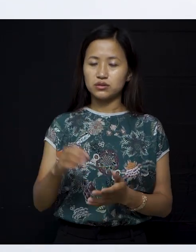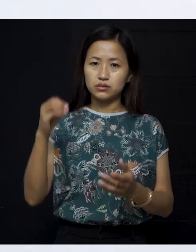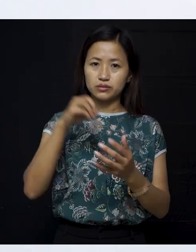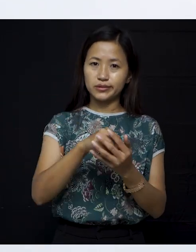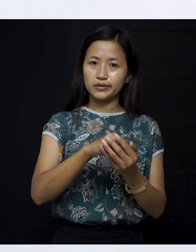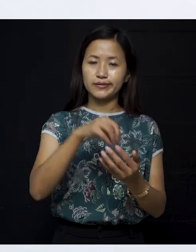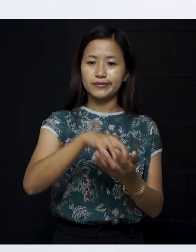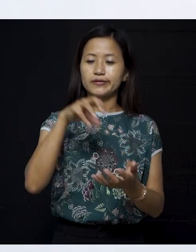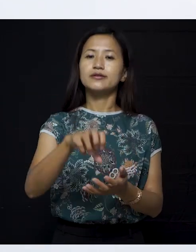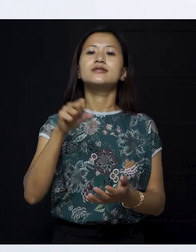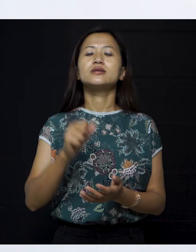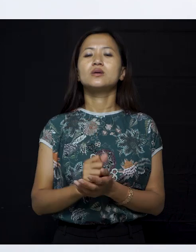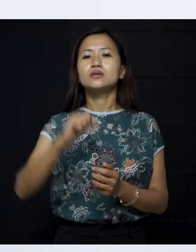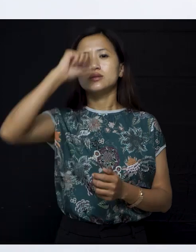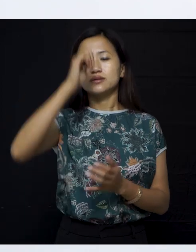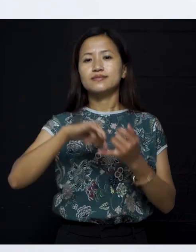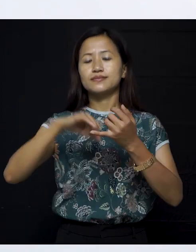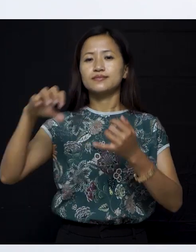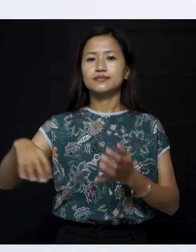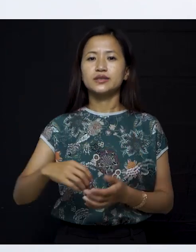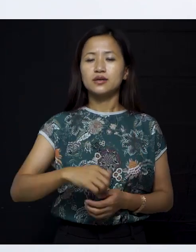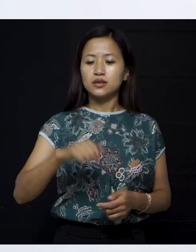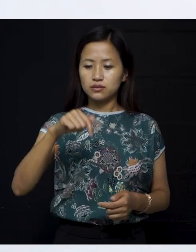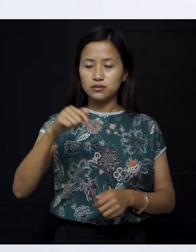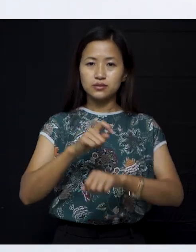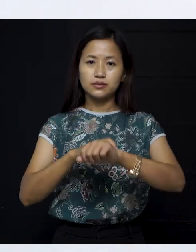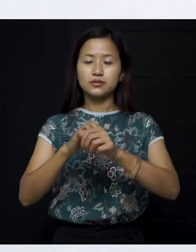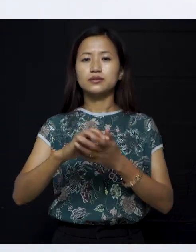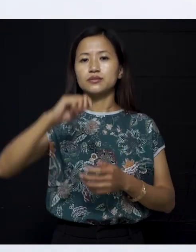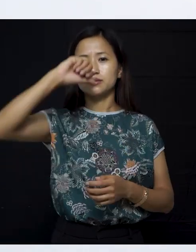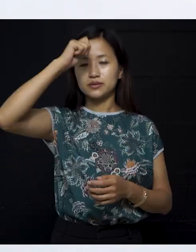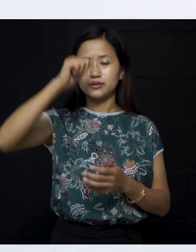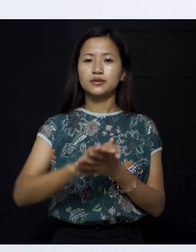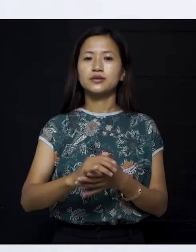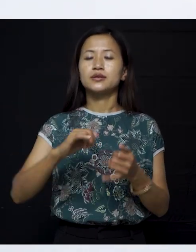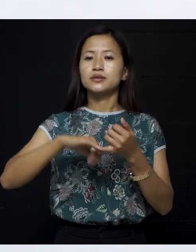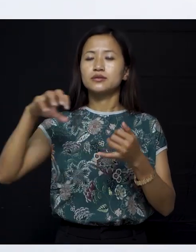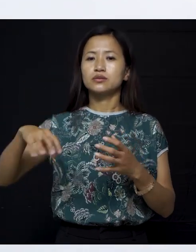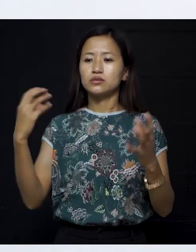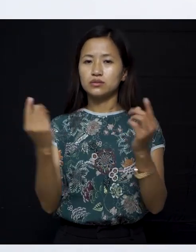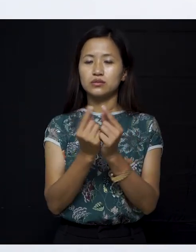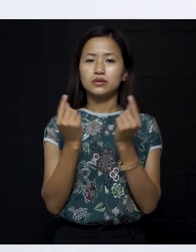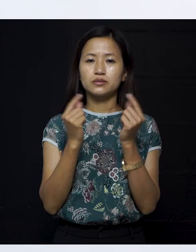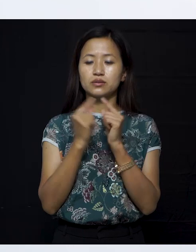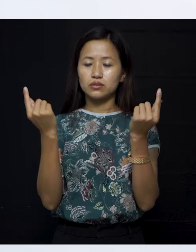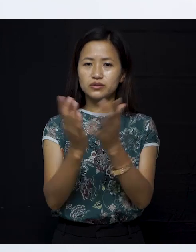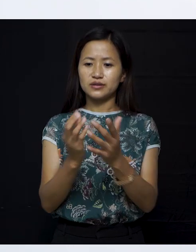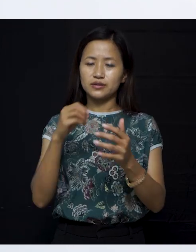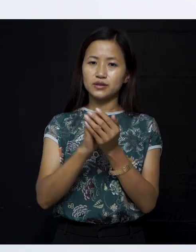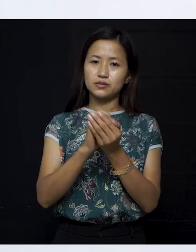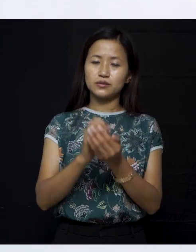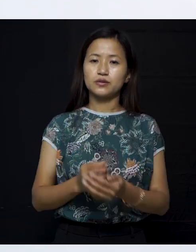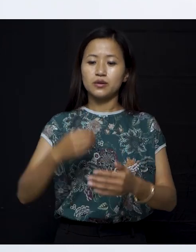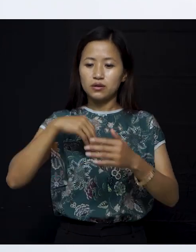right? So this time the Indian government has decided to unify all the Indian states and keep them under the control, so